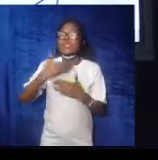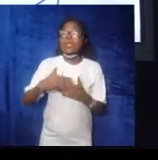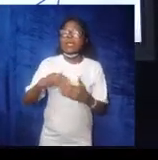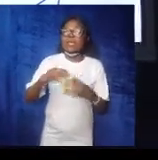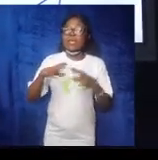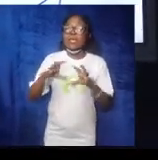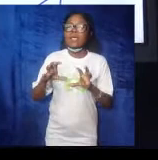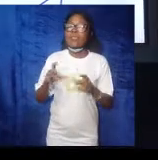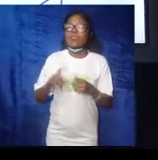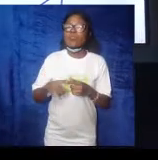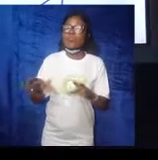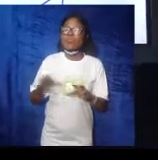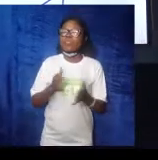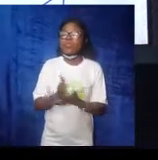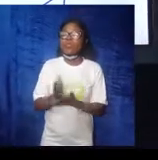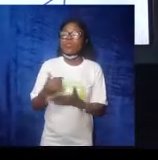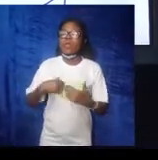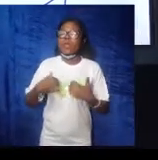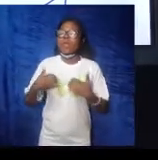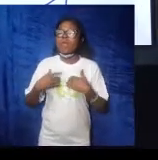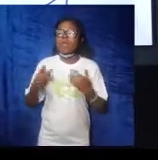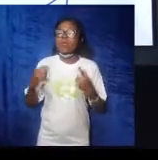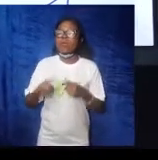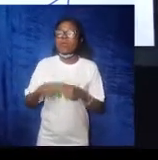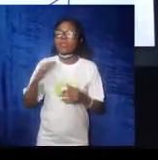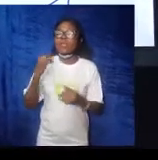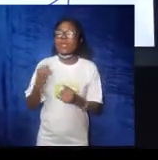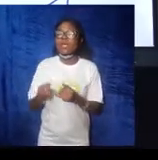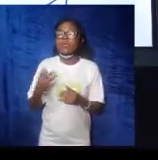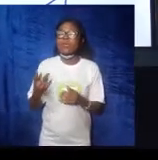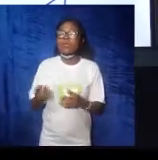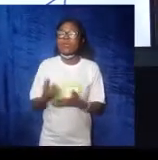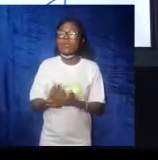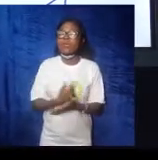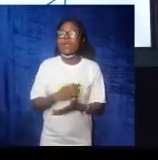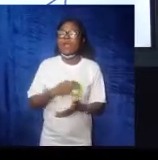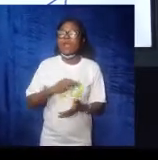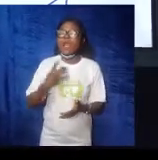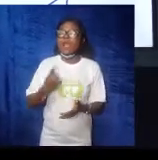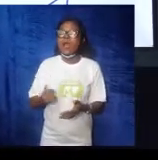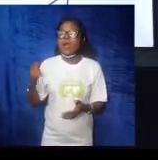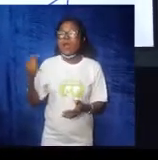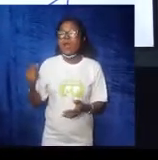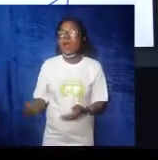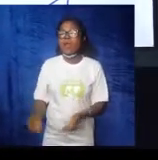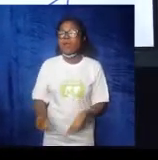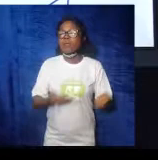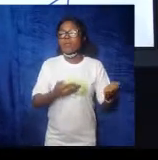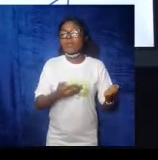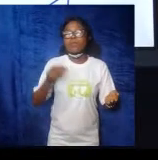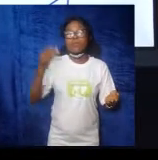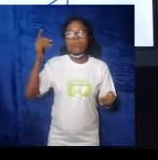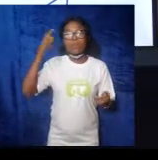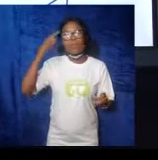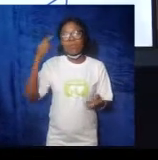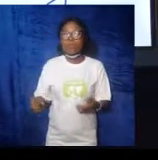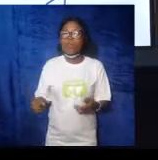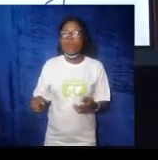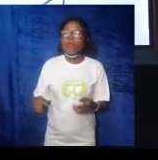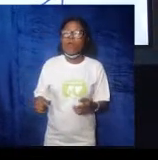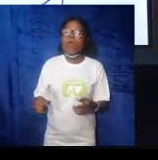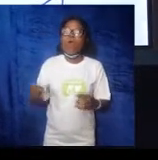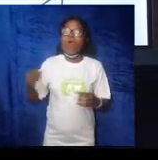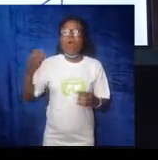correction. We have come to the end of the lesson. I will now hand you over to Uncle Popo for the General Studies class.